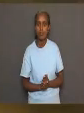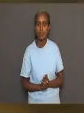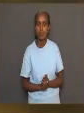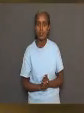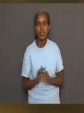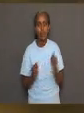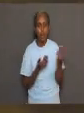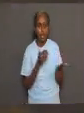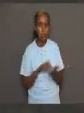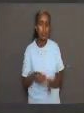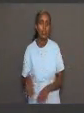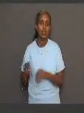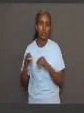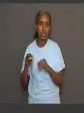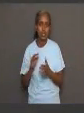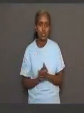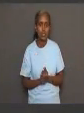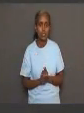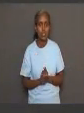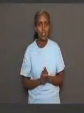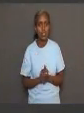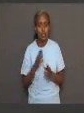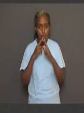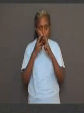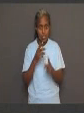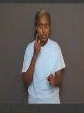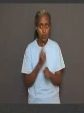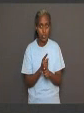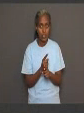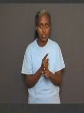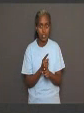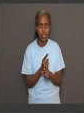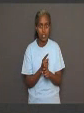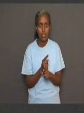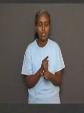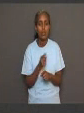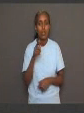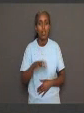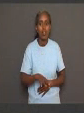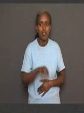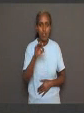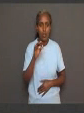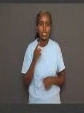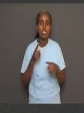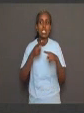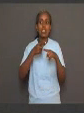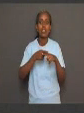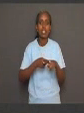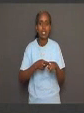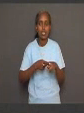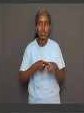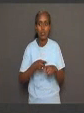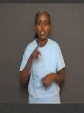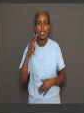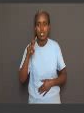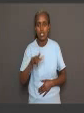Welcome back, students. If you answered correctly, you will have found the intersection of the